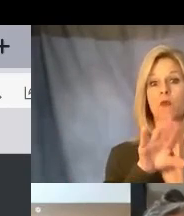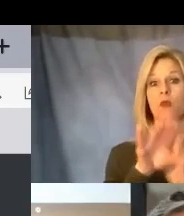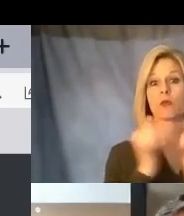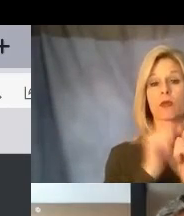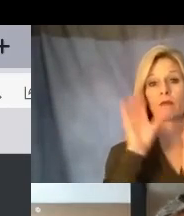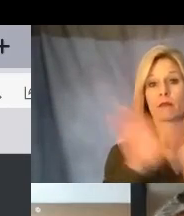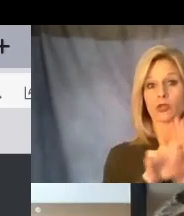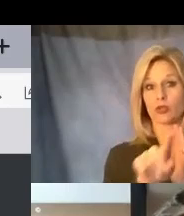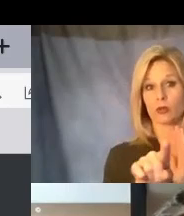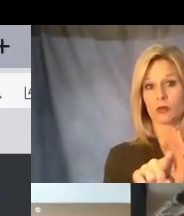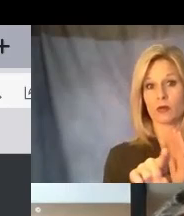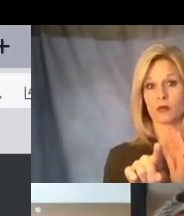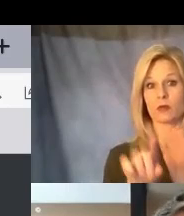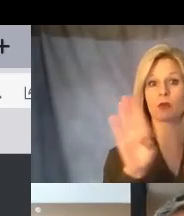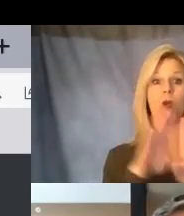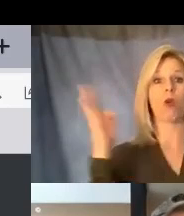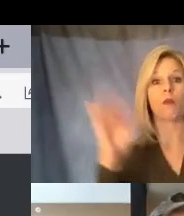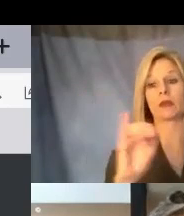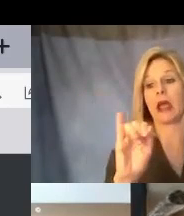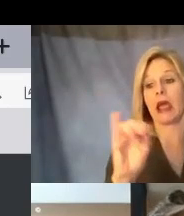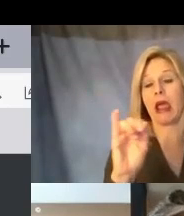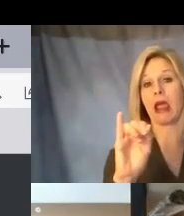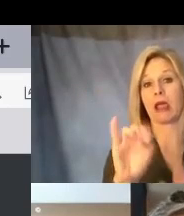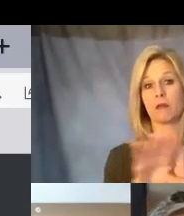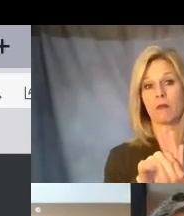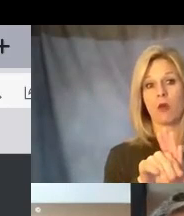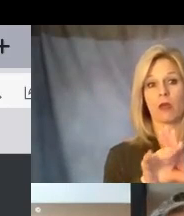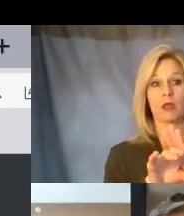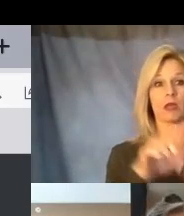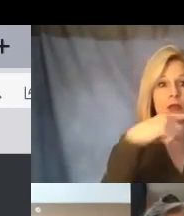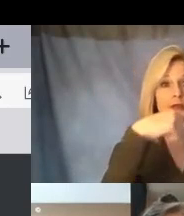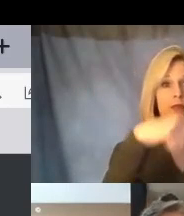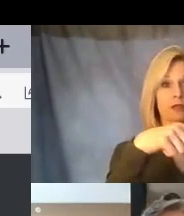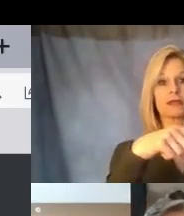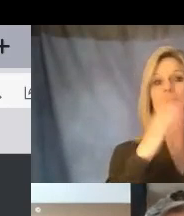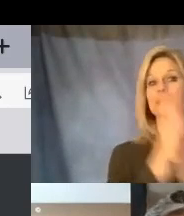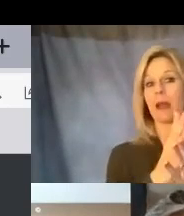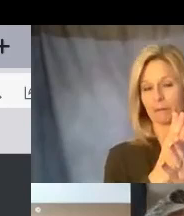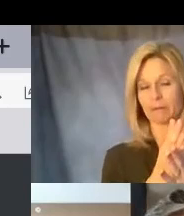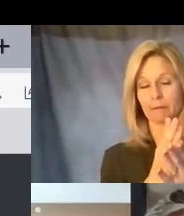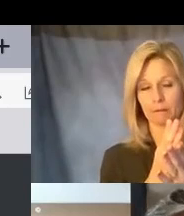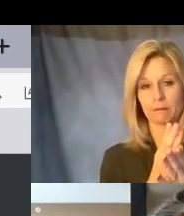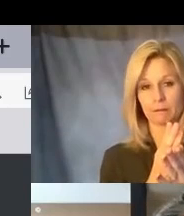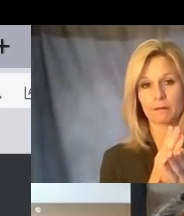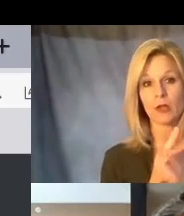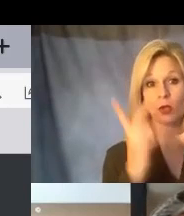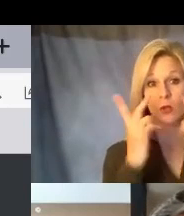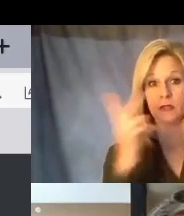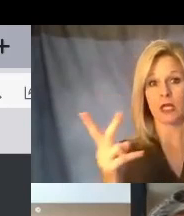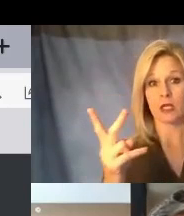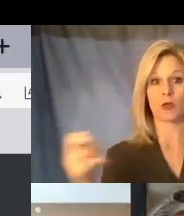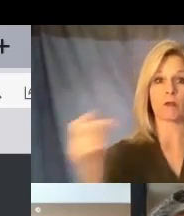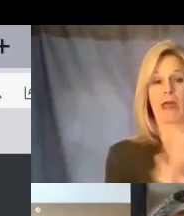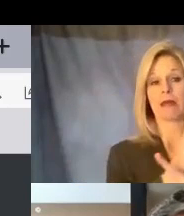pictures. We open up iMovie, we touch the plus sign. Okay, you can stop there. So you're seeing that you can go back to the